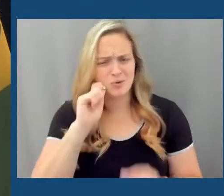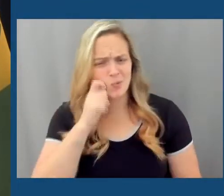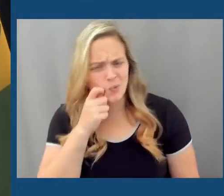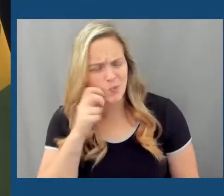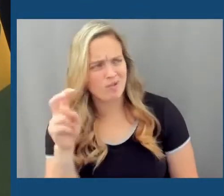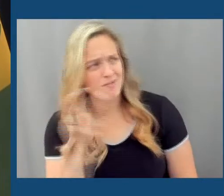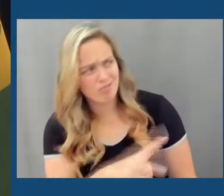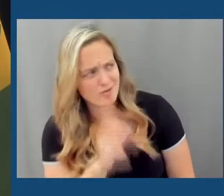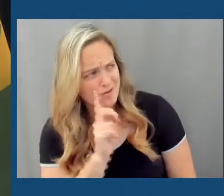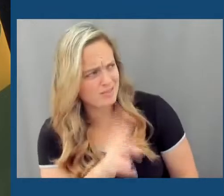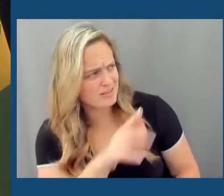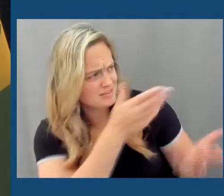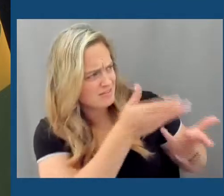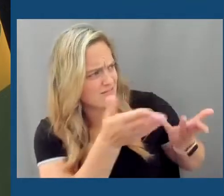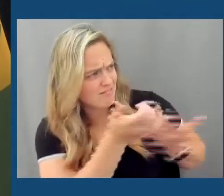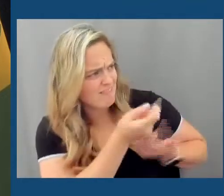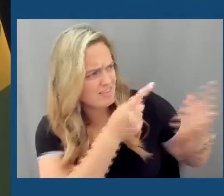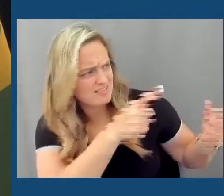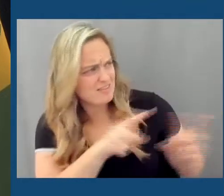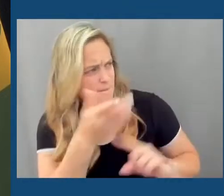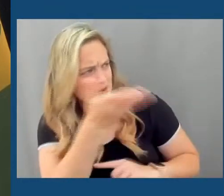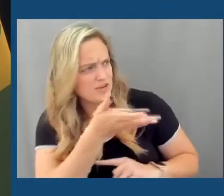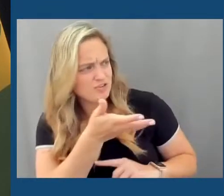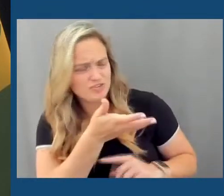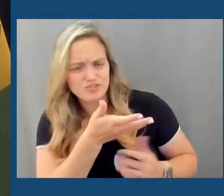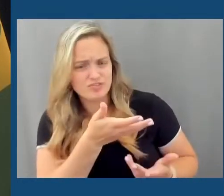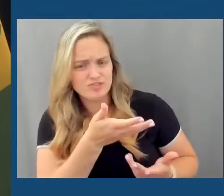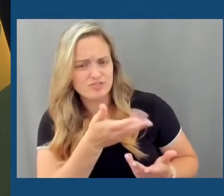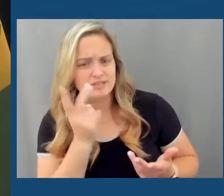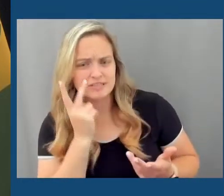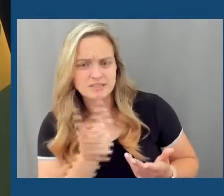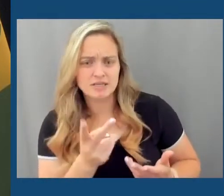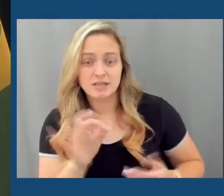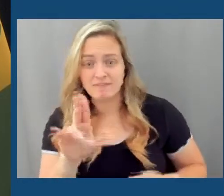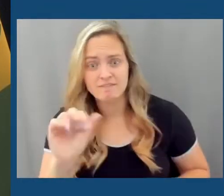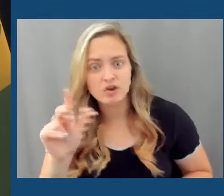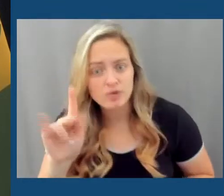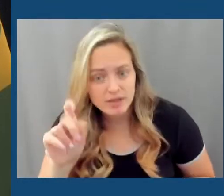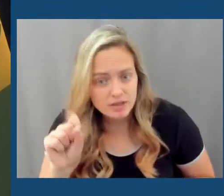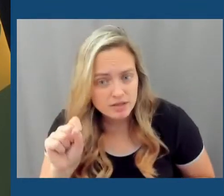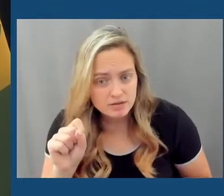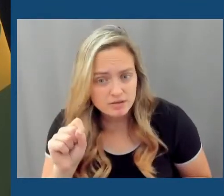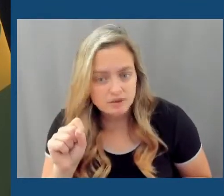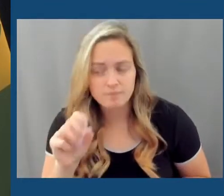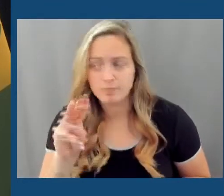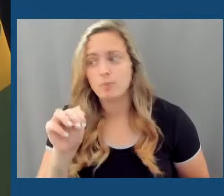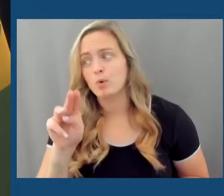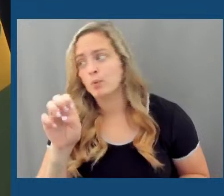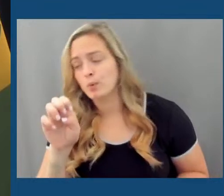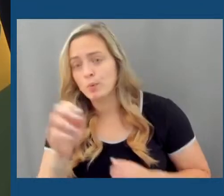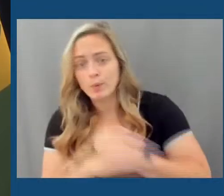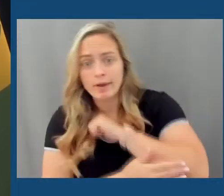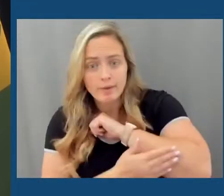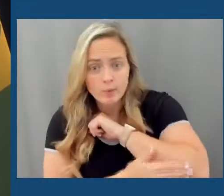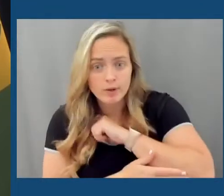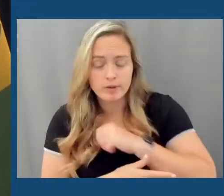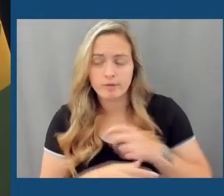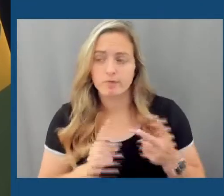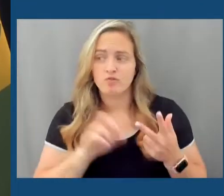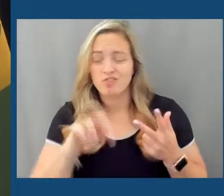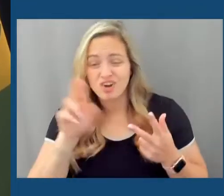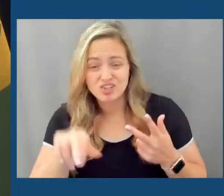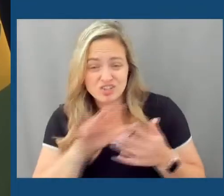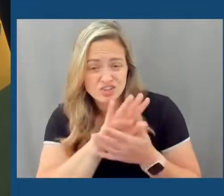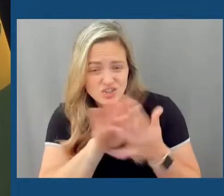these renderings, look what we've achieved here. The Finger Lakes, Monroe County, Rochester, they